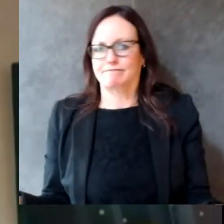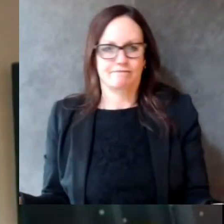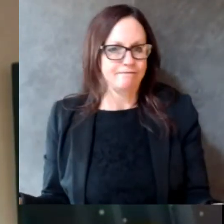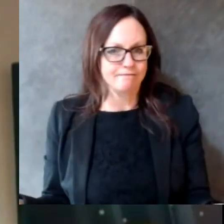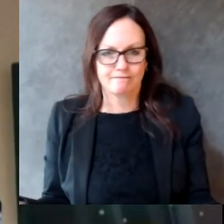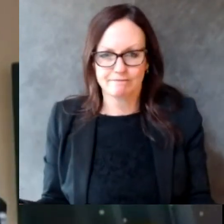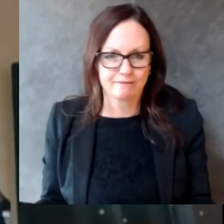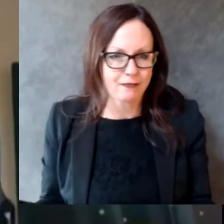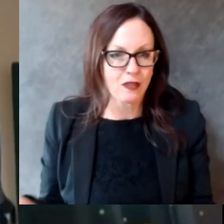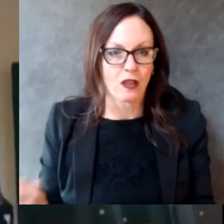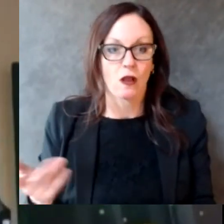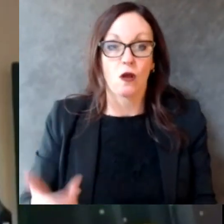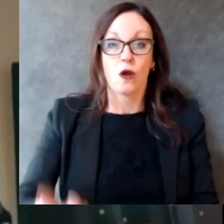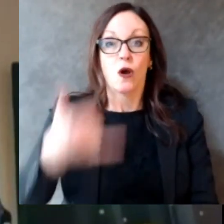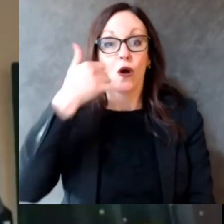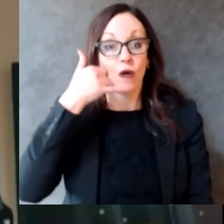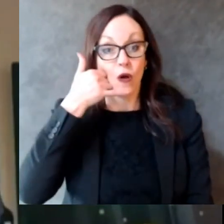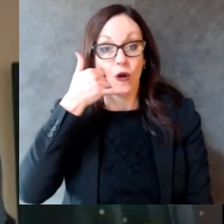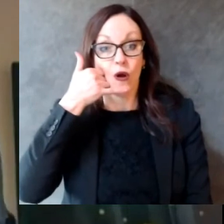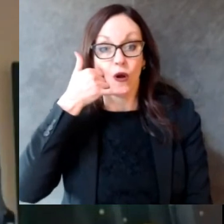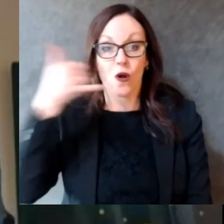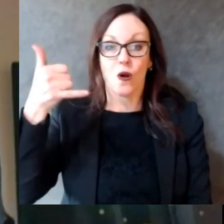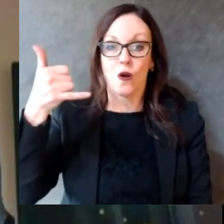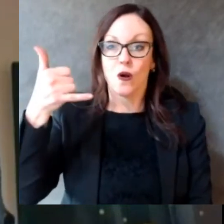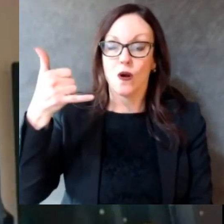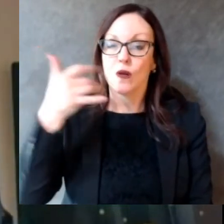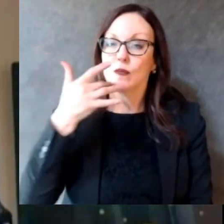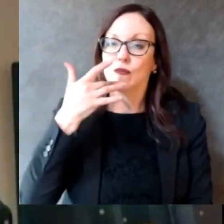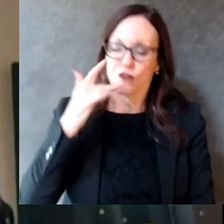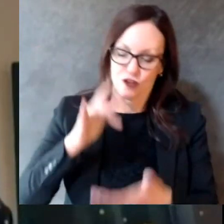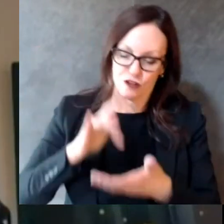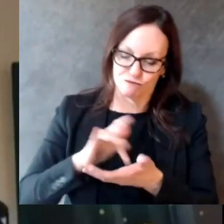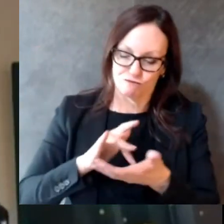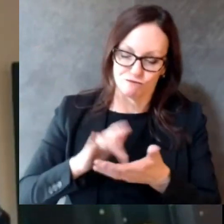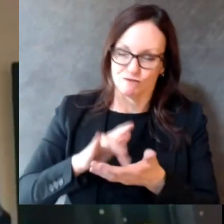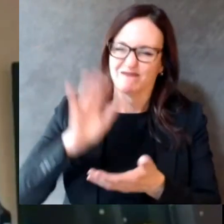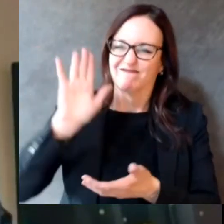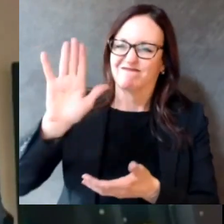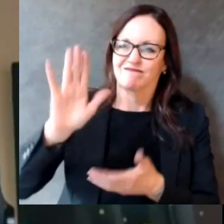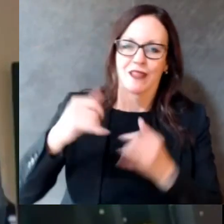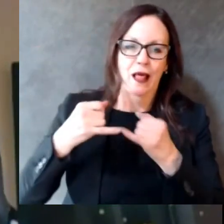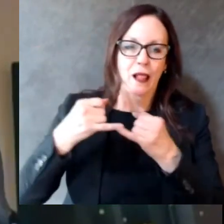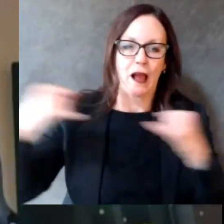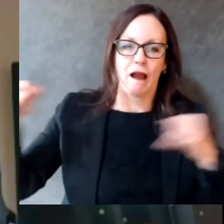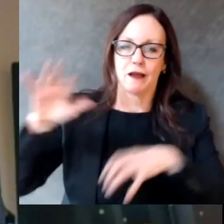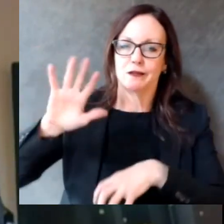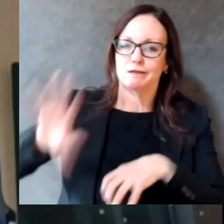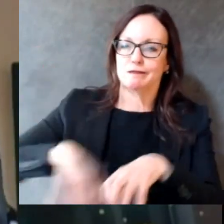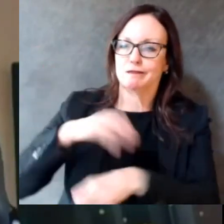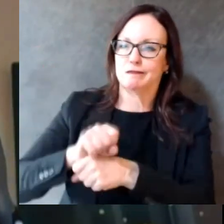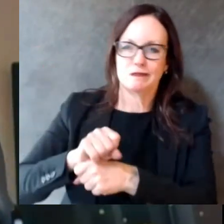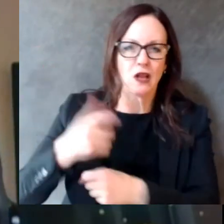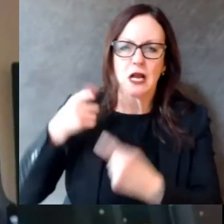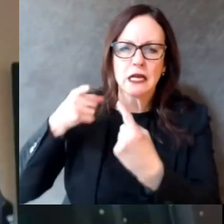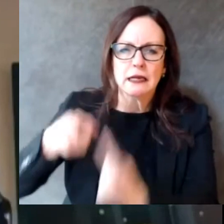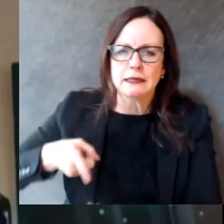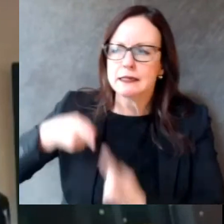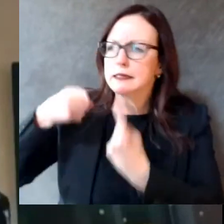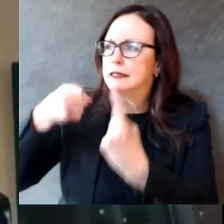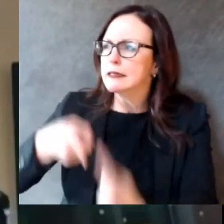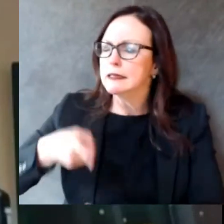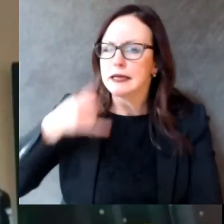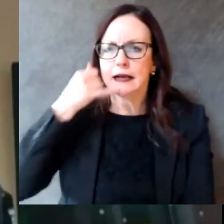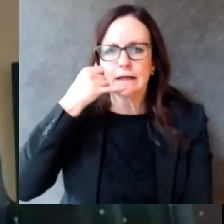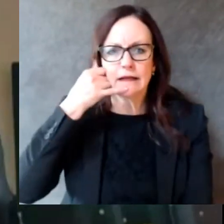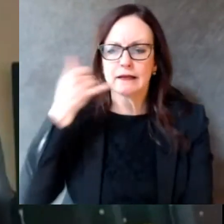make an appointment. And so we have to keep improving our systems to make them accessible to people who